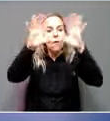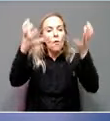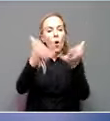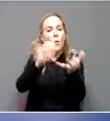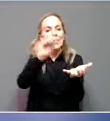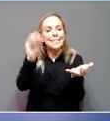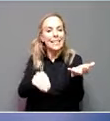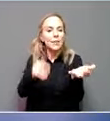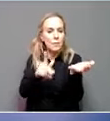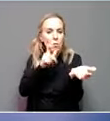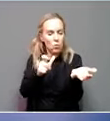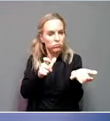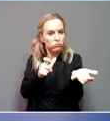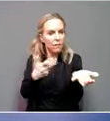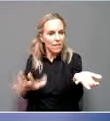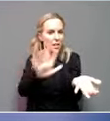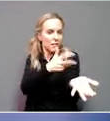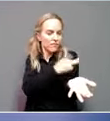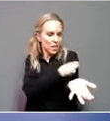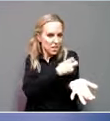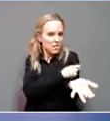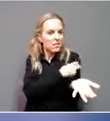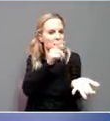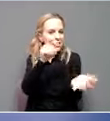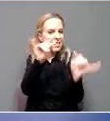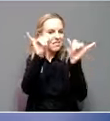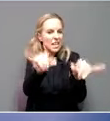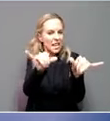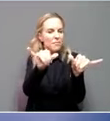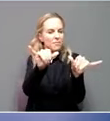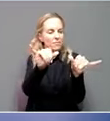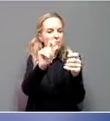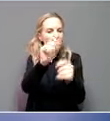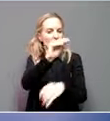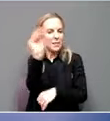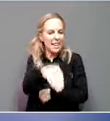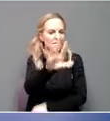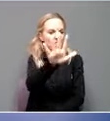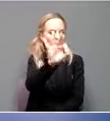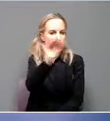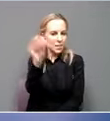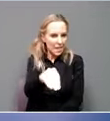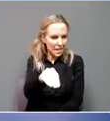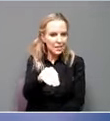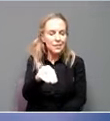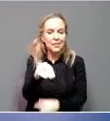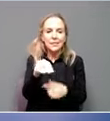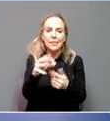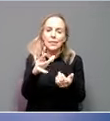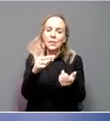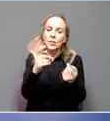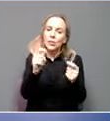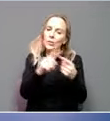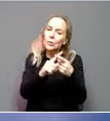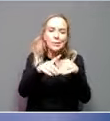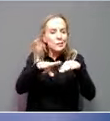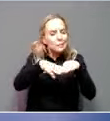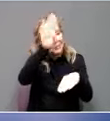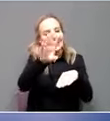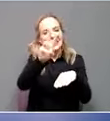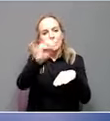Kentuckians vaccinated. Still sitting at 59. We're going to cross over that 60% threshold soon.